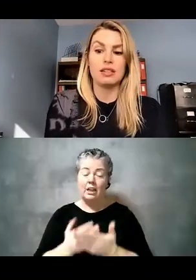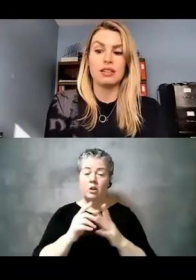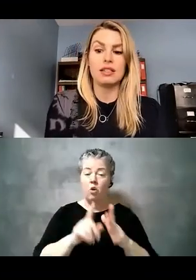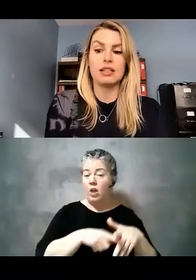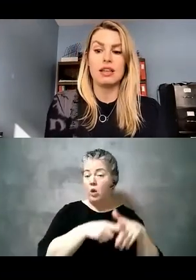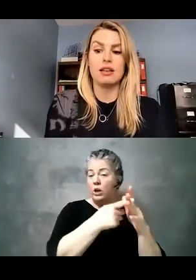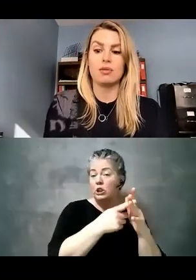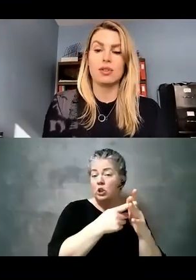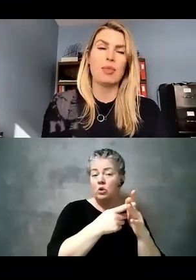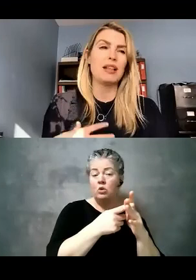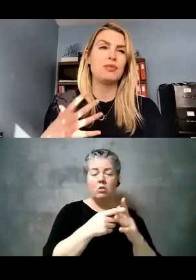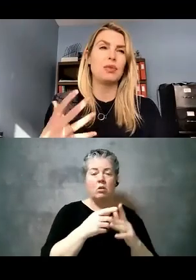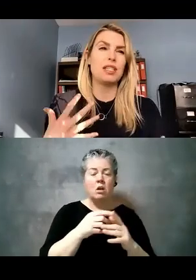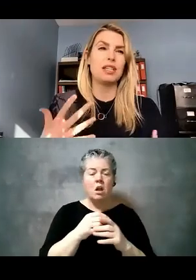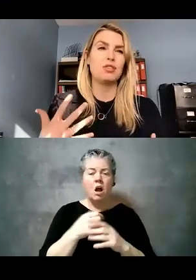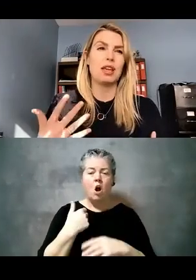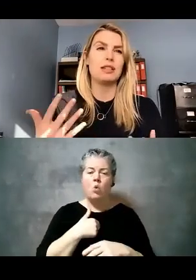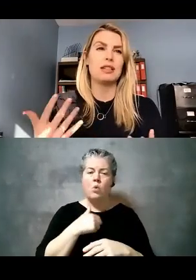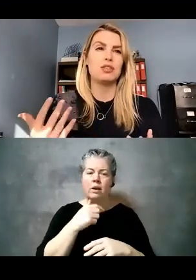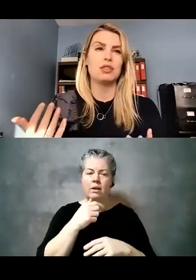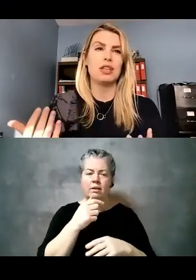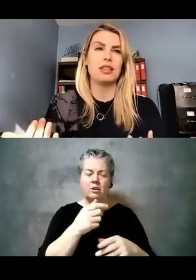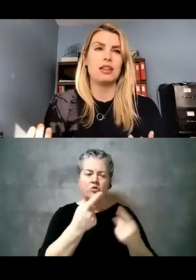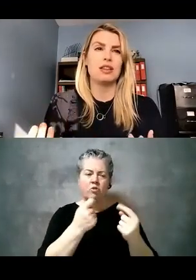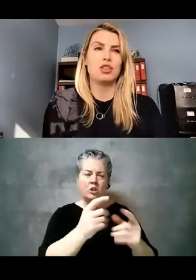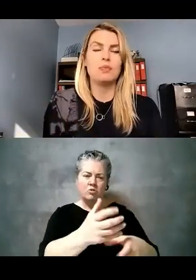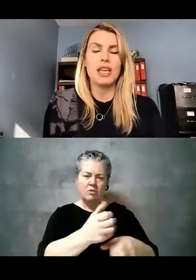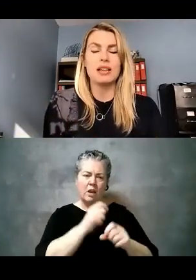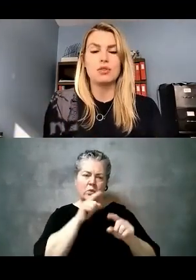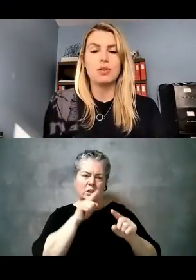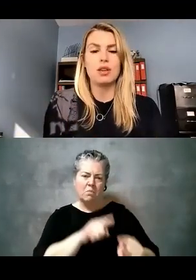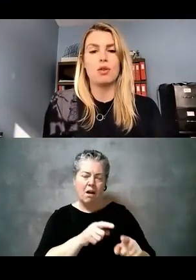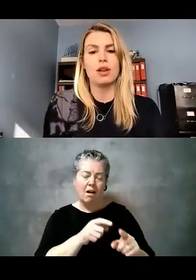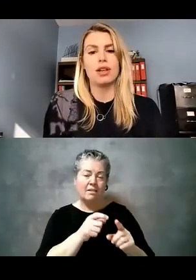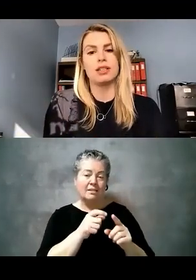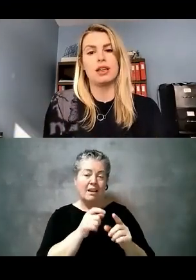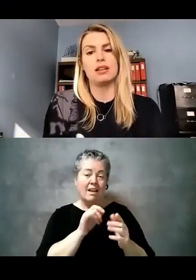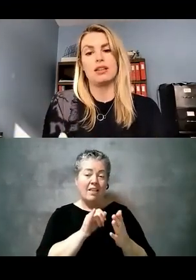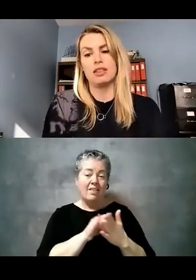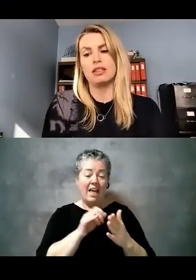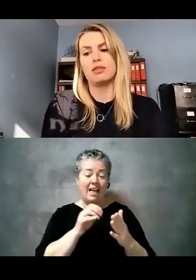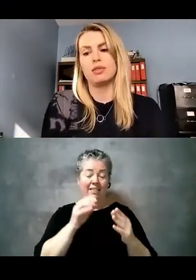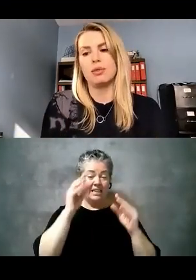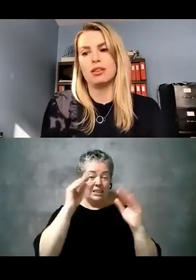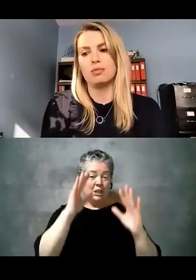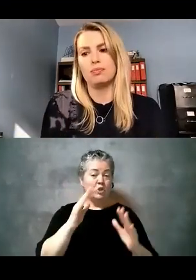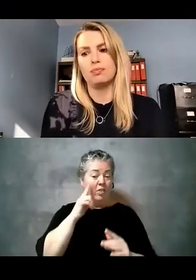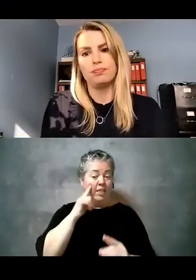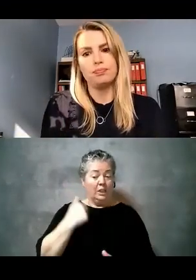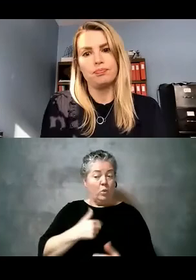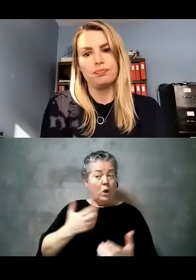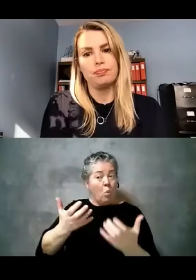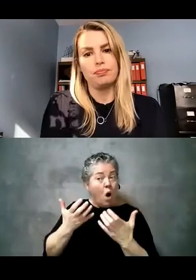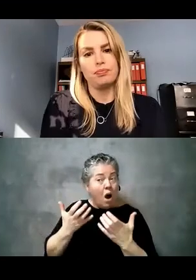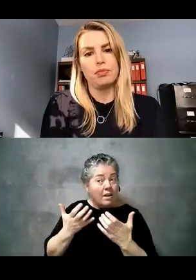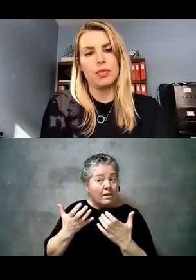they soliciting a response from a teacher that teachers think they should be answering, or is it an authentic response?